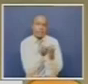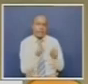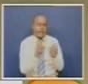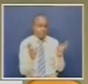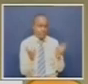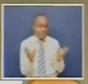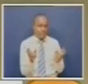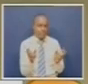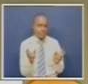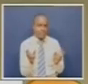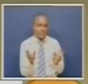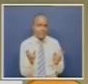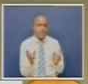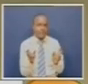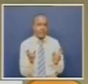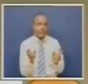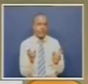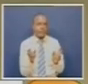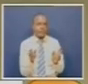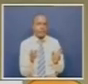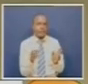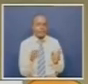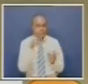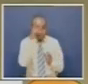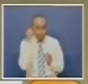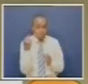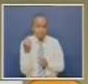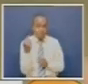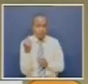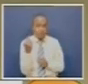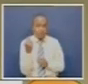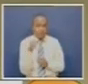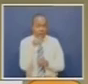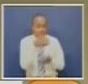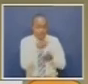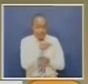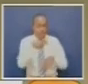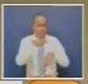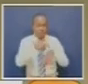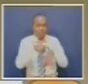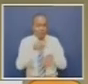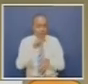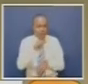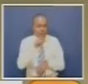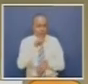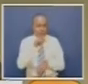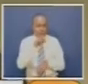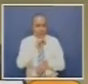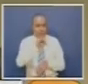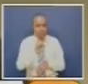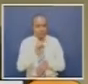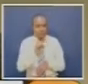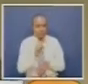media, the more, because this, it's a time now, NSIS is coming in. It will